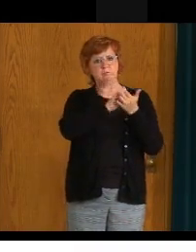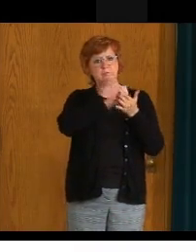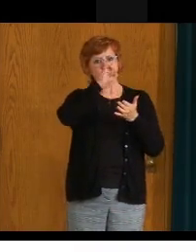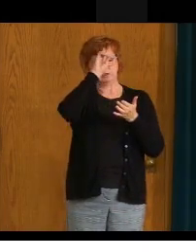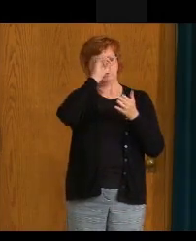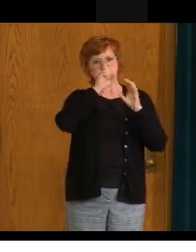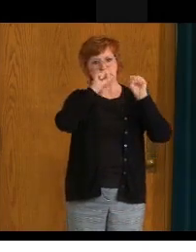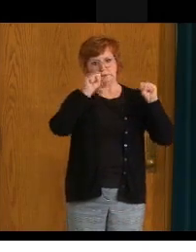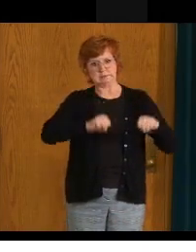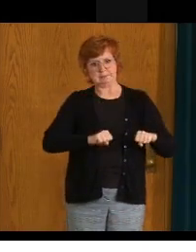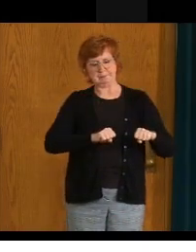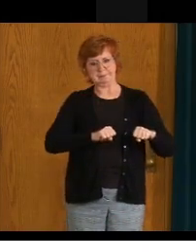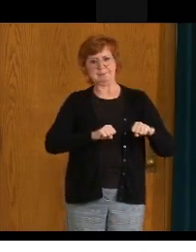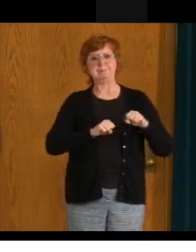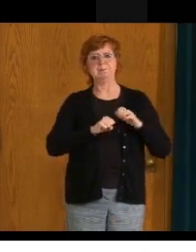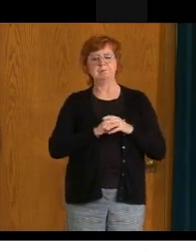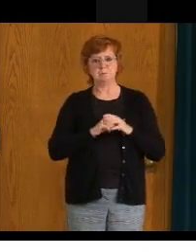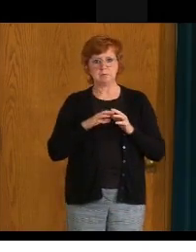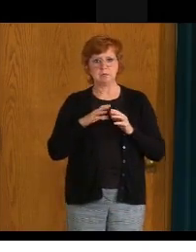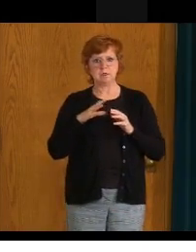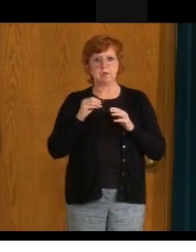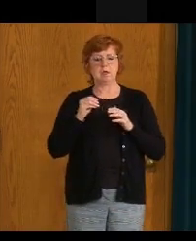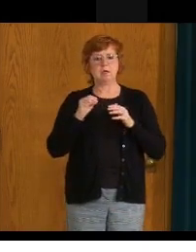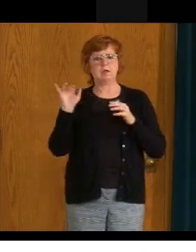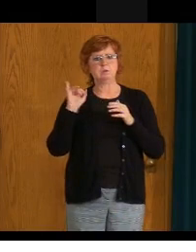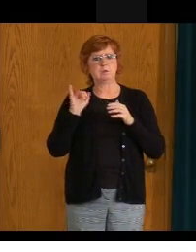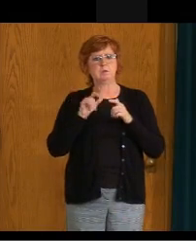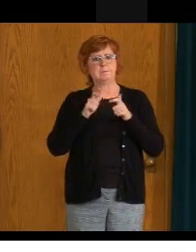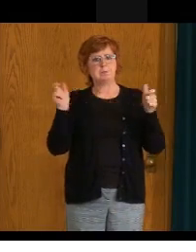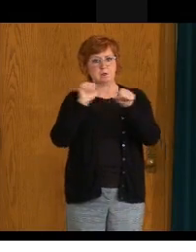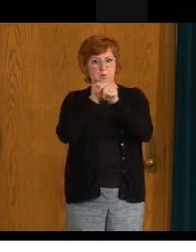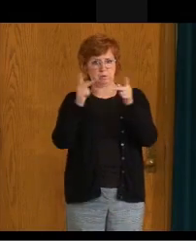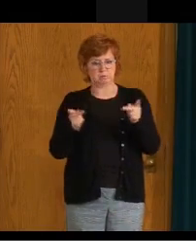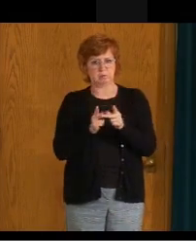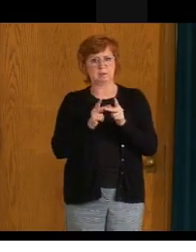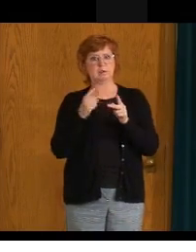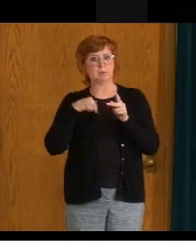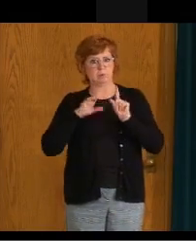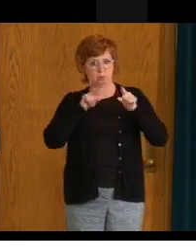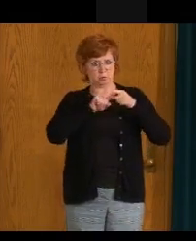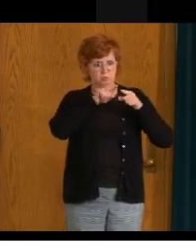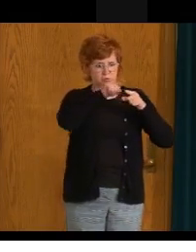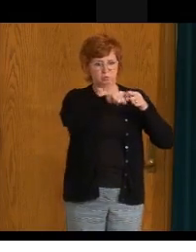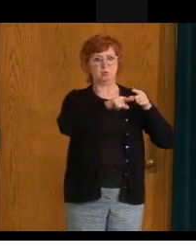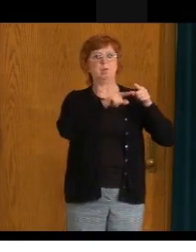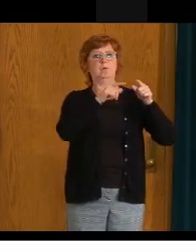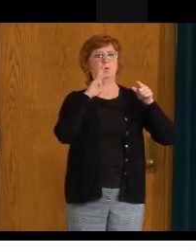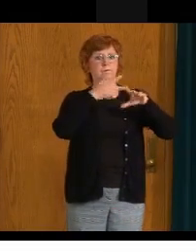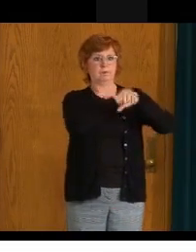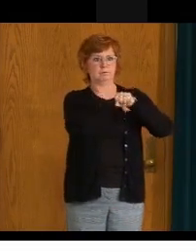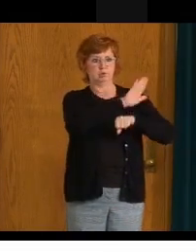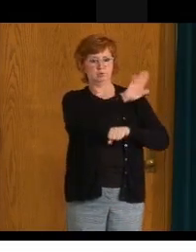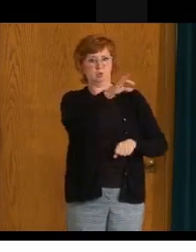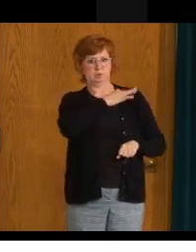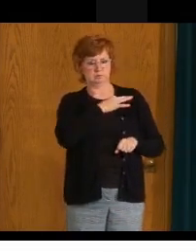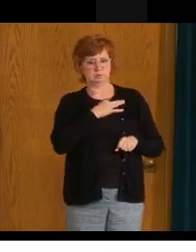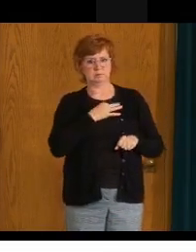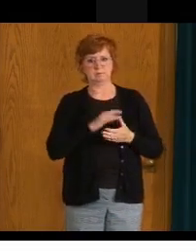organizations like First Nations, large workplaces, community-based organizations, and others in order to really bring the vaccine to those